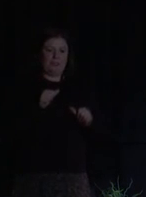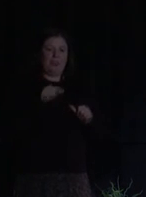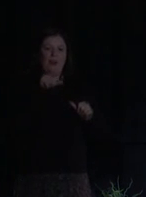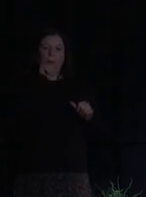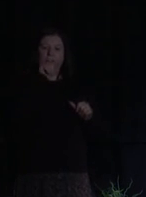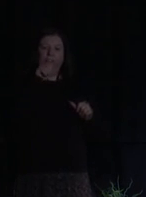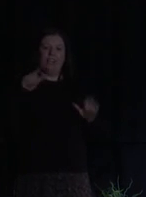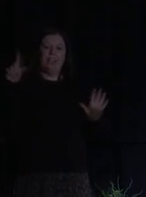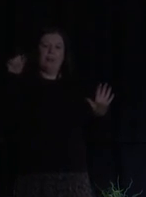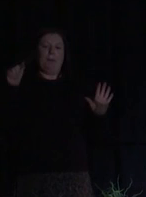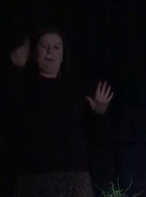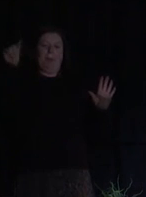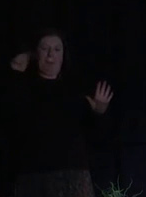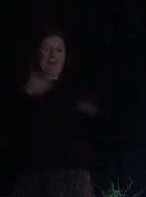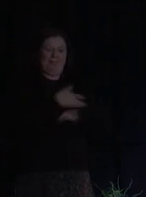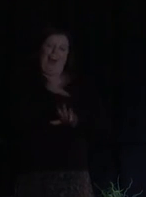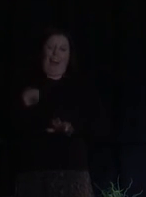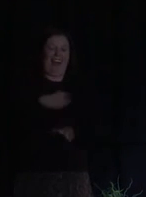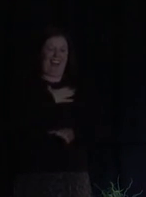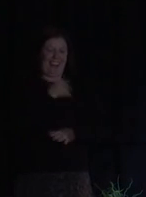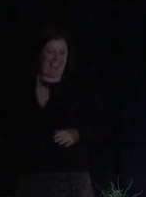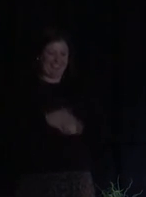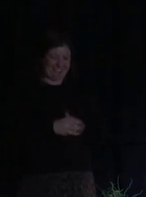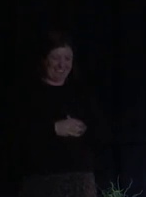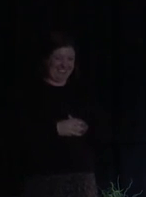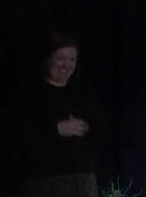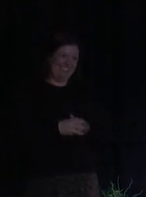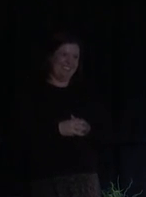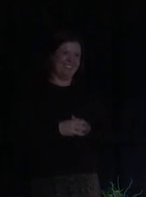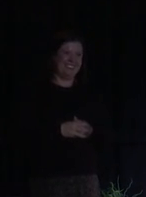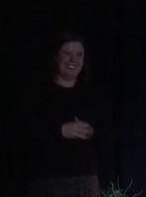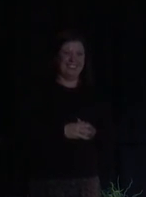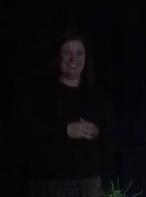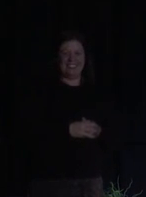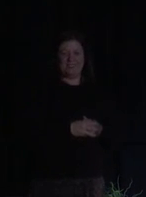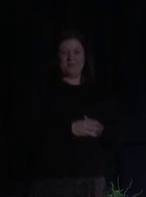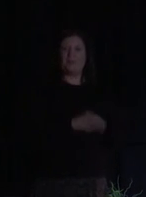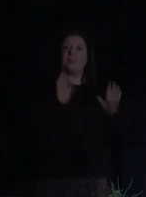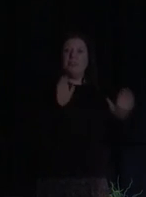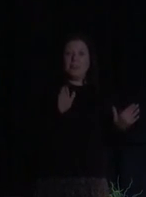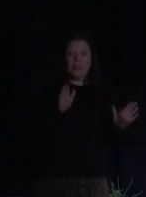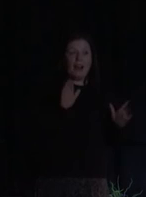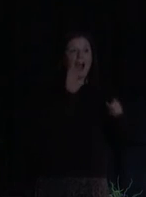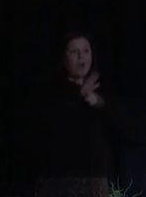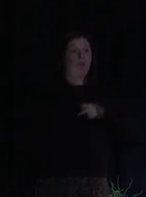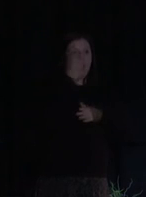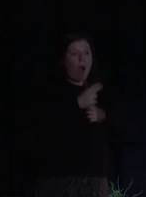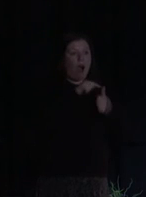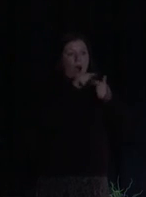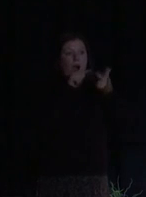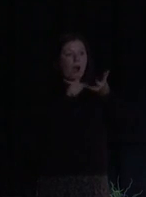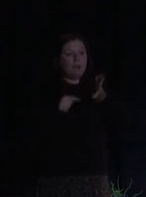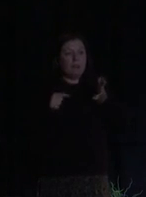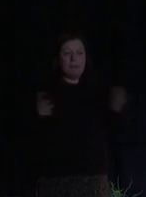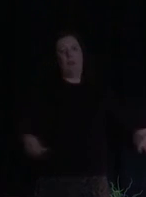birds. Brilliant bird work. Excellent, excellent. Set to go. Okay, Team Outdoor Arts. Emanuela, Olivia,